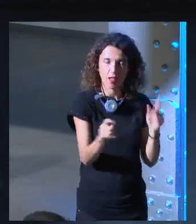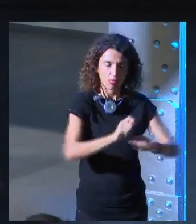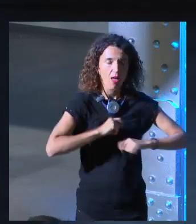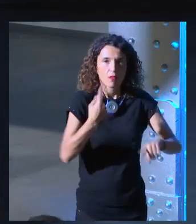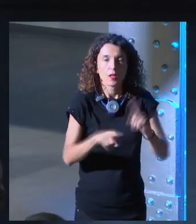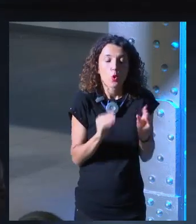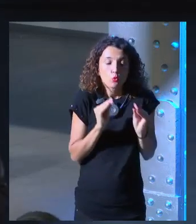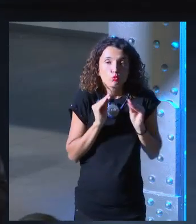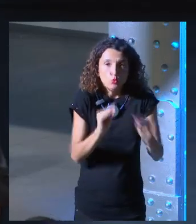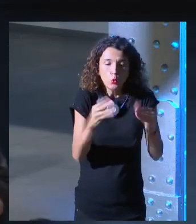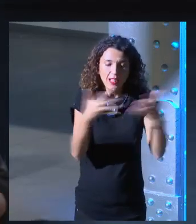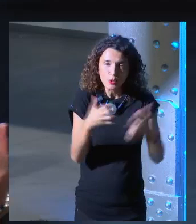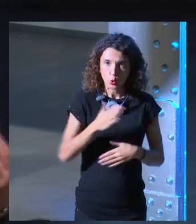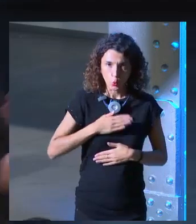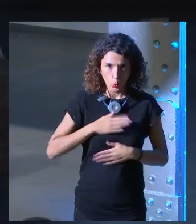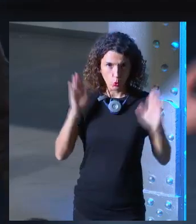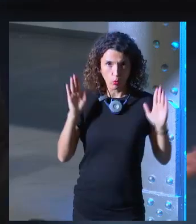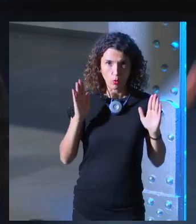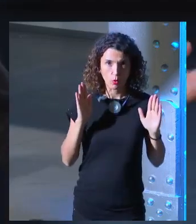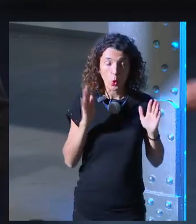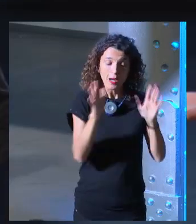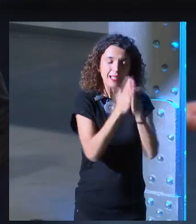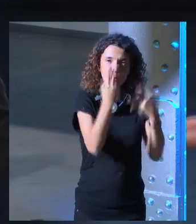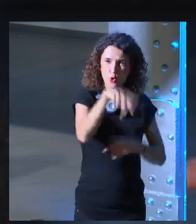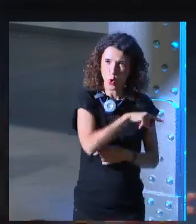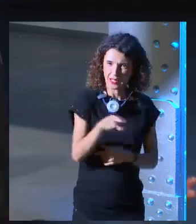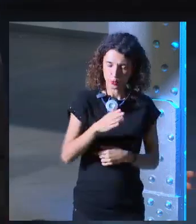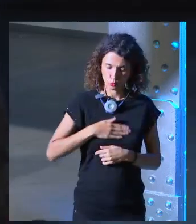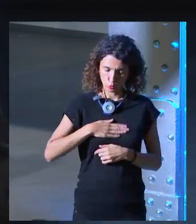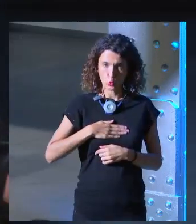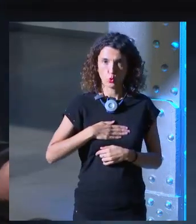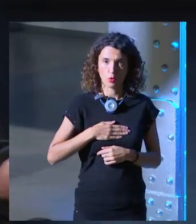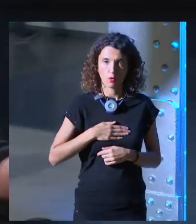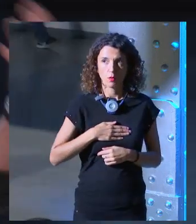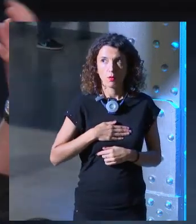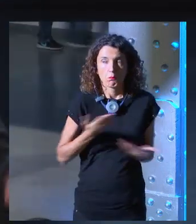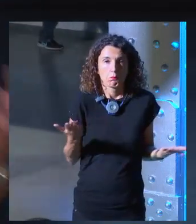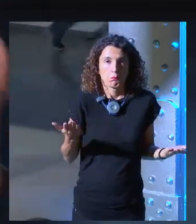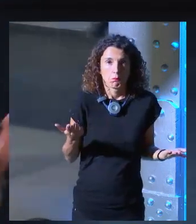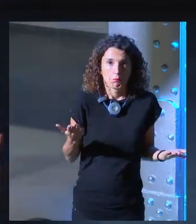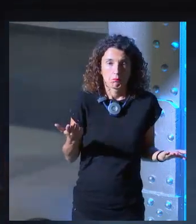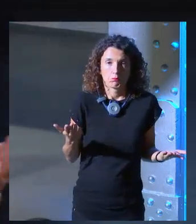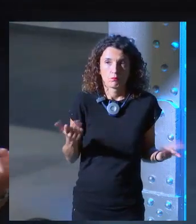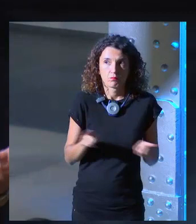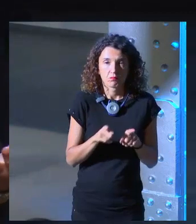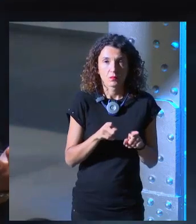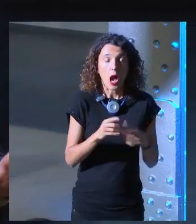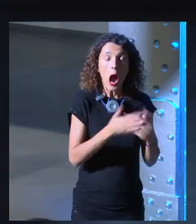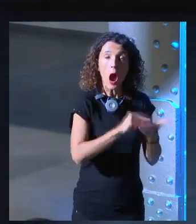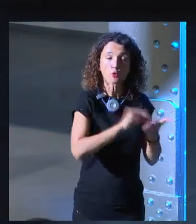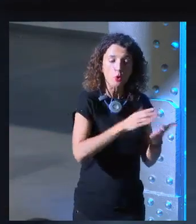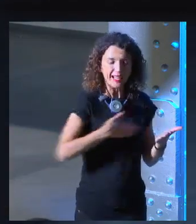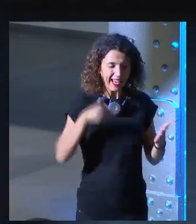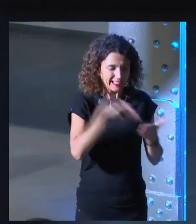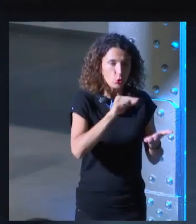is neither the book itself nor what the writer intended, whatever that means, but something which is